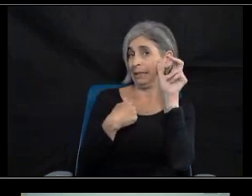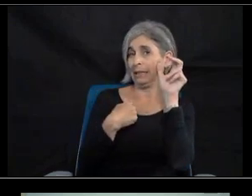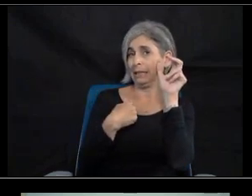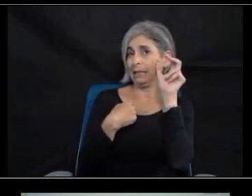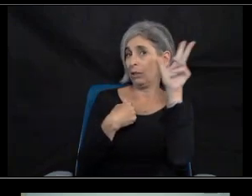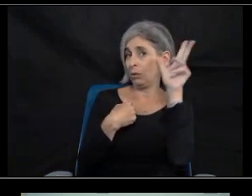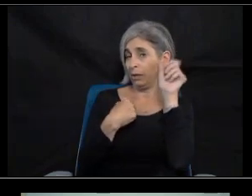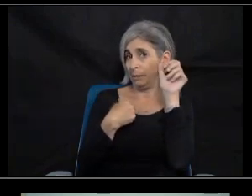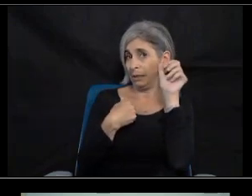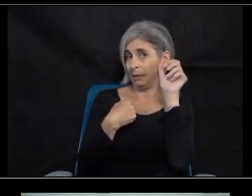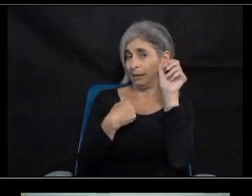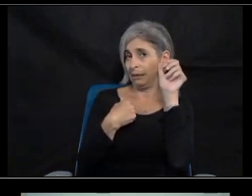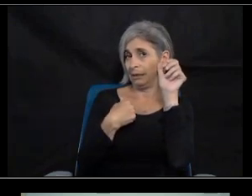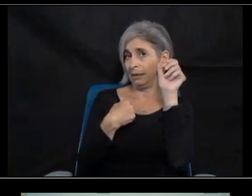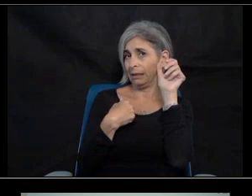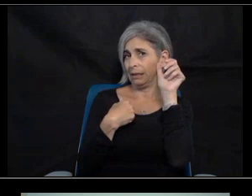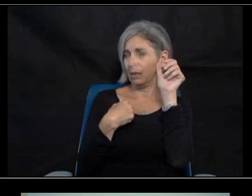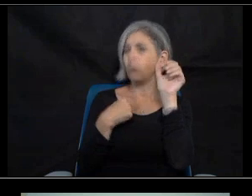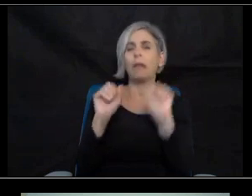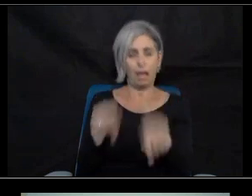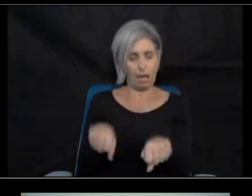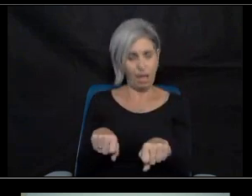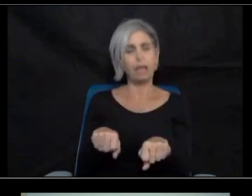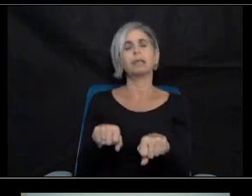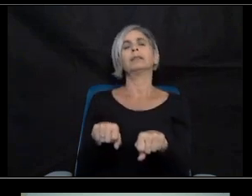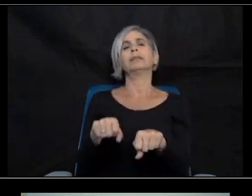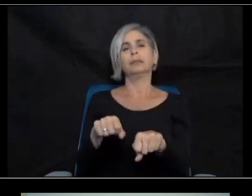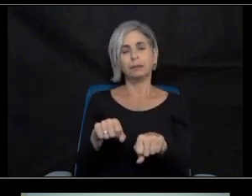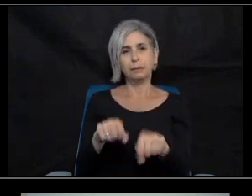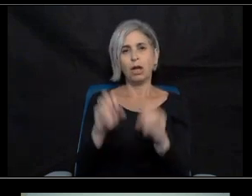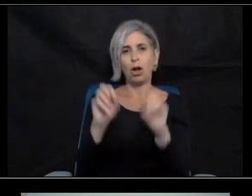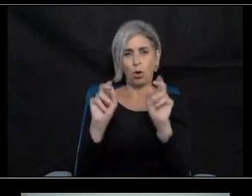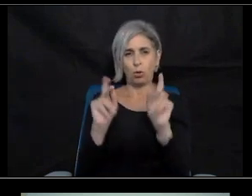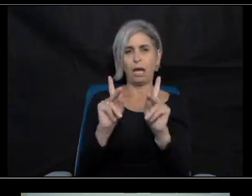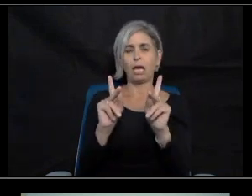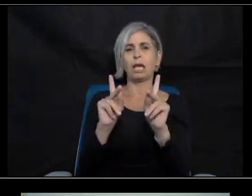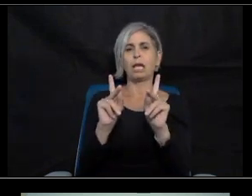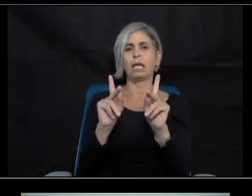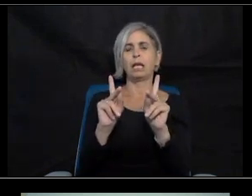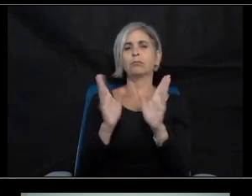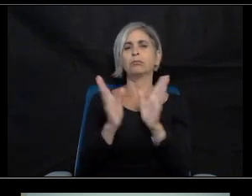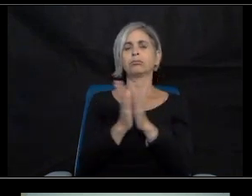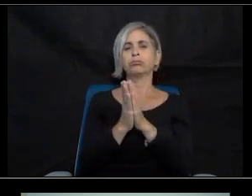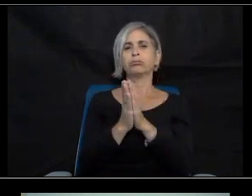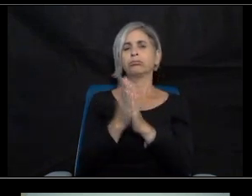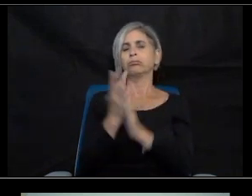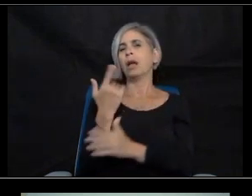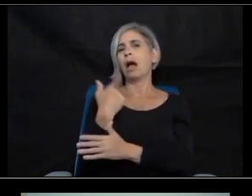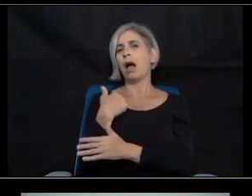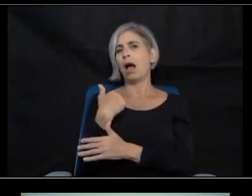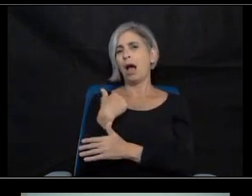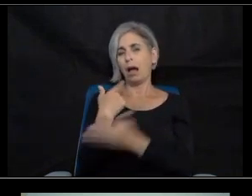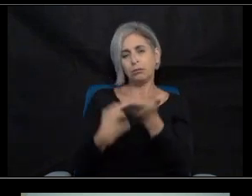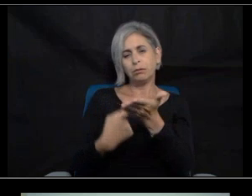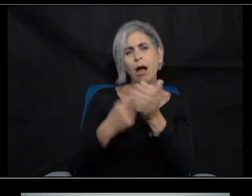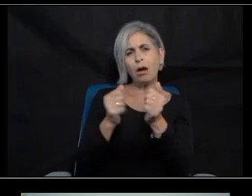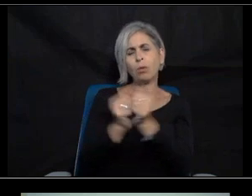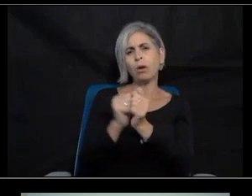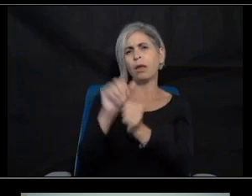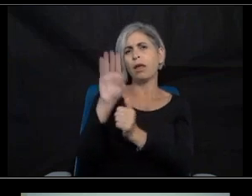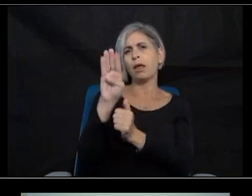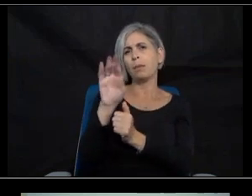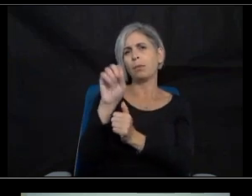Can you hear me? We can. Okay. I did speak with Bradley